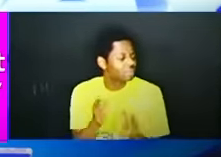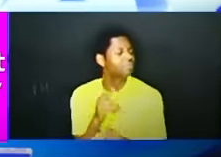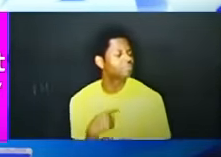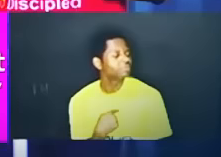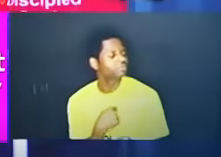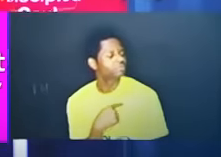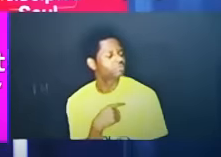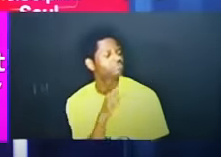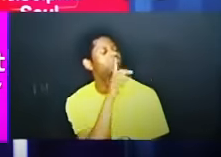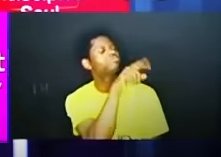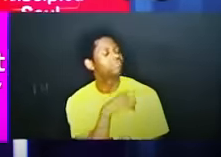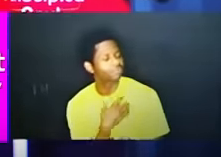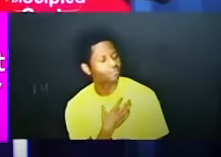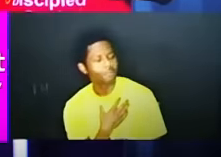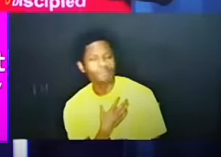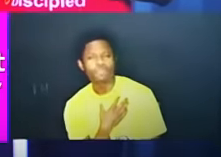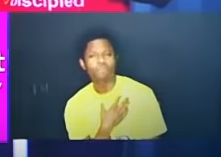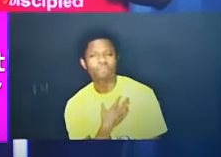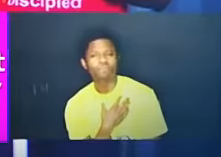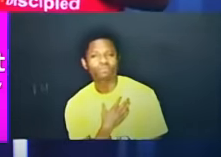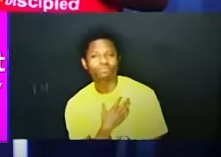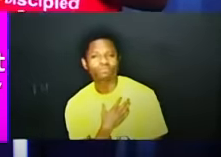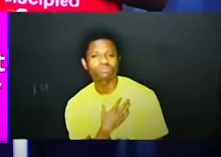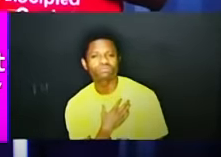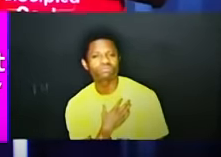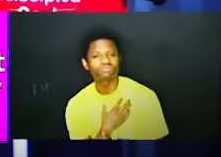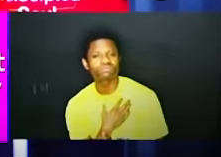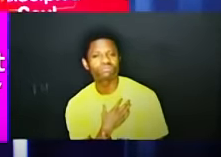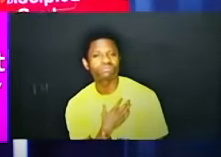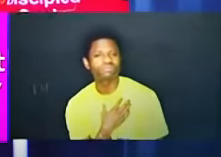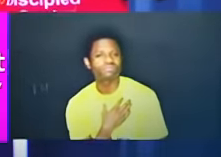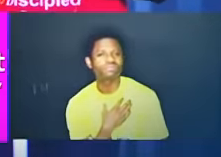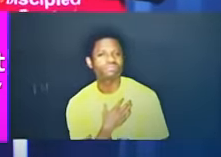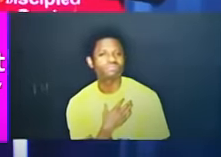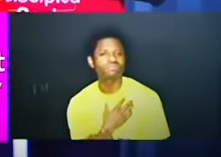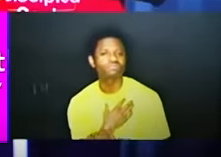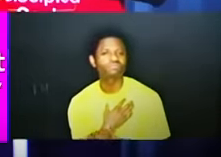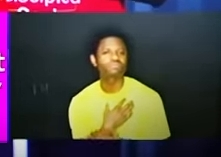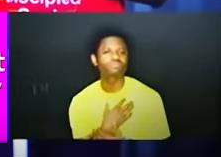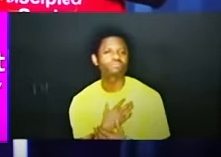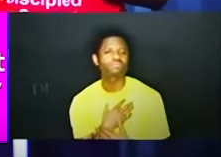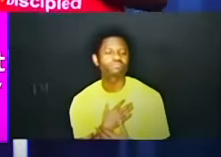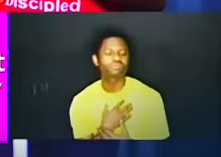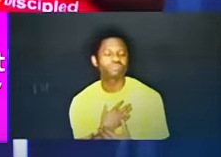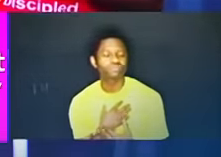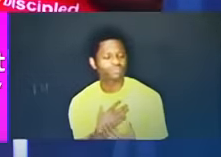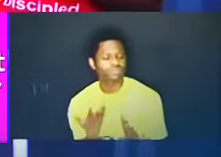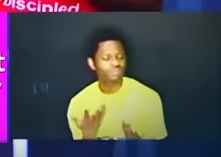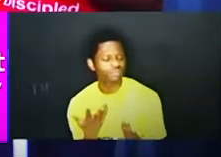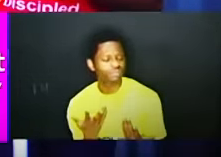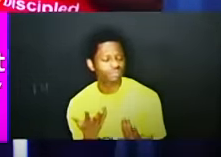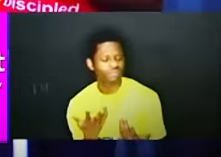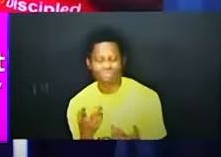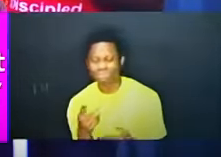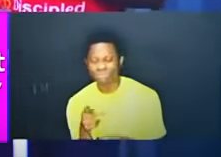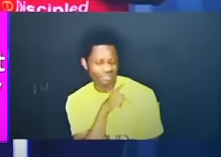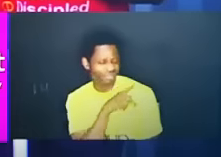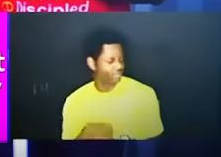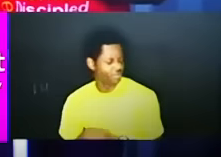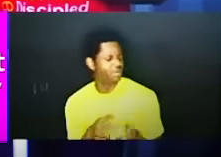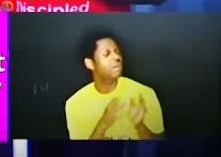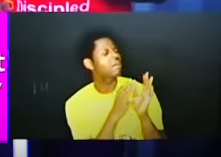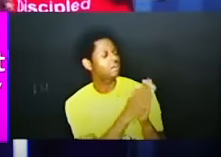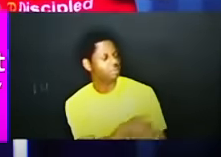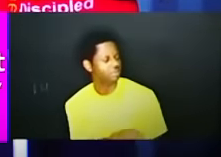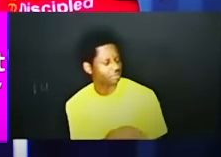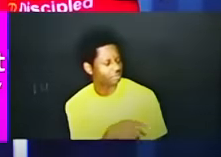Now, Pharaoh say, no, sir. Why any of Rade? Ah, mintie no. And I say, why ne is.